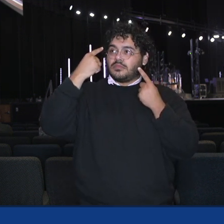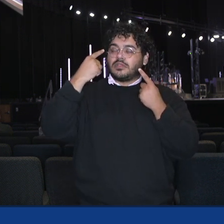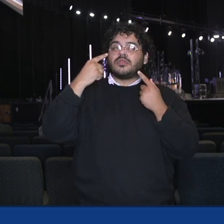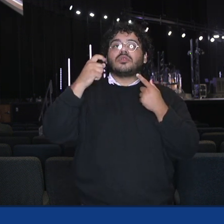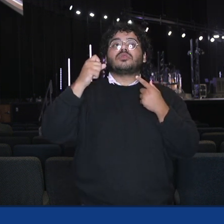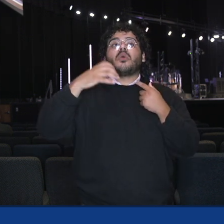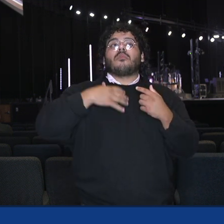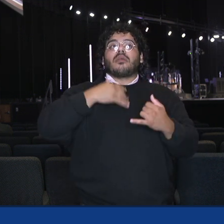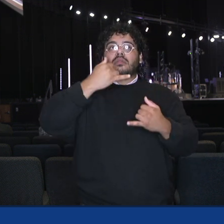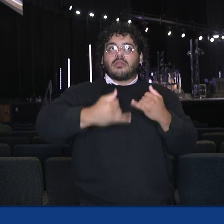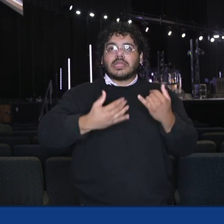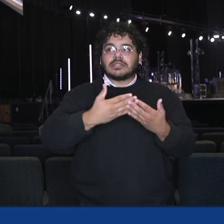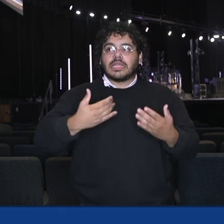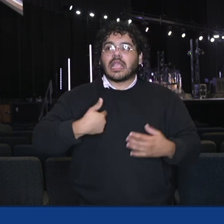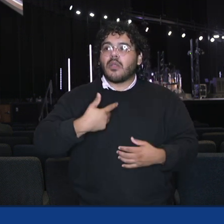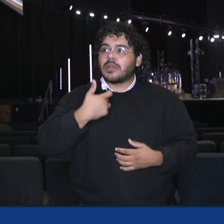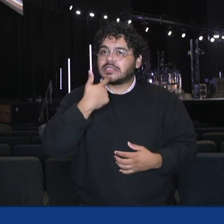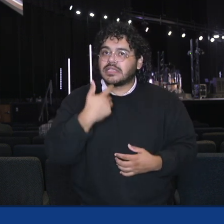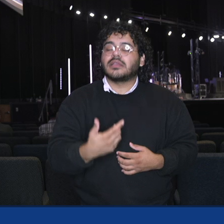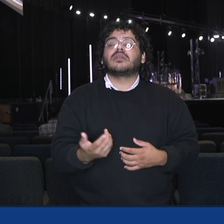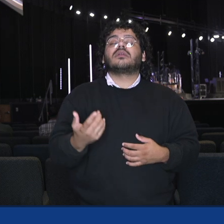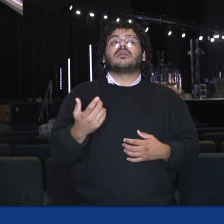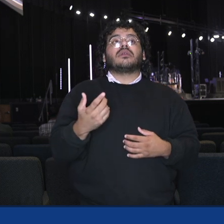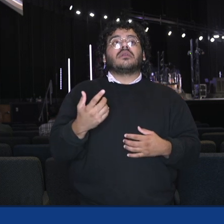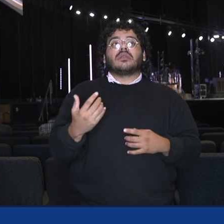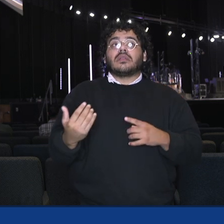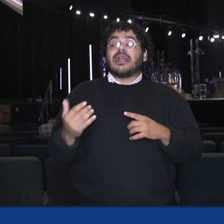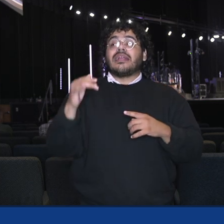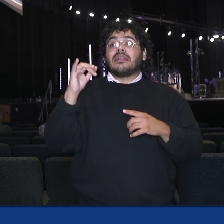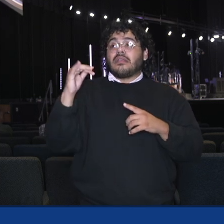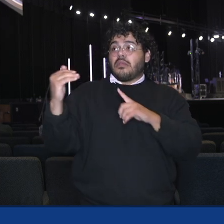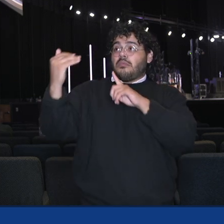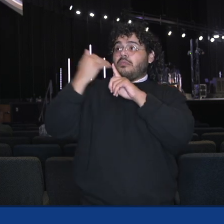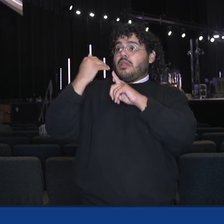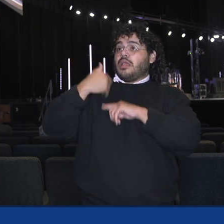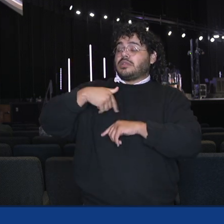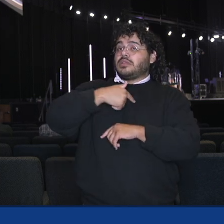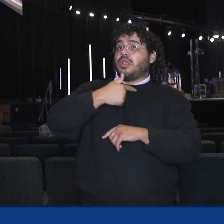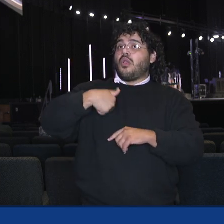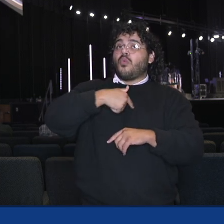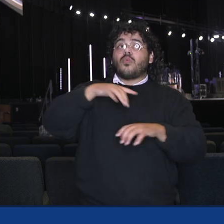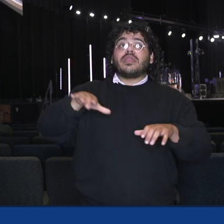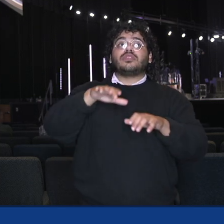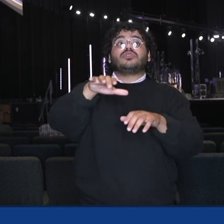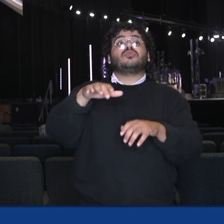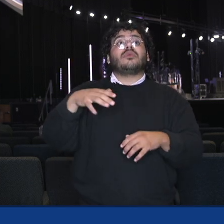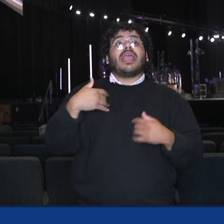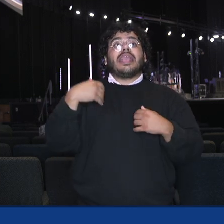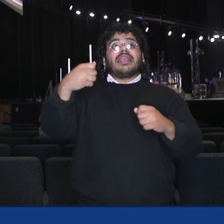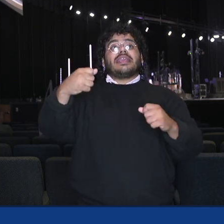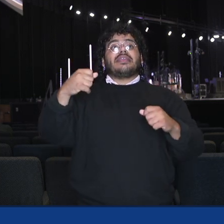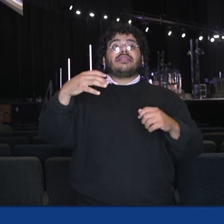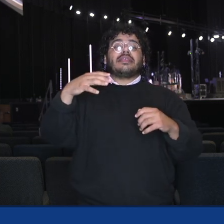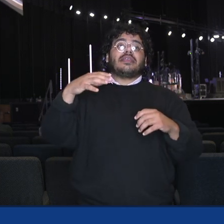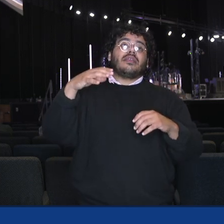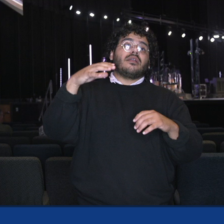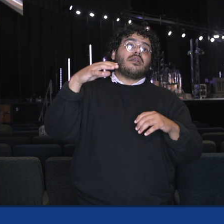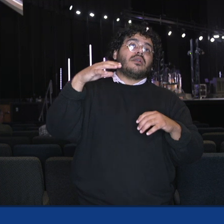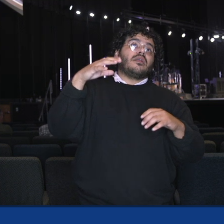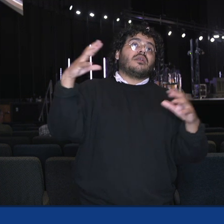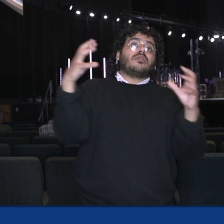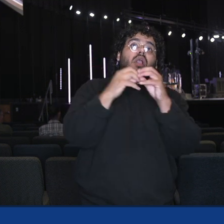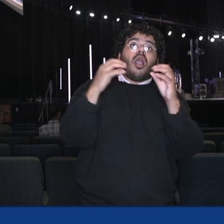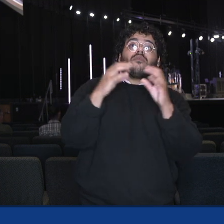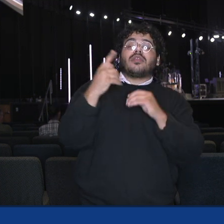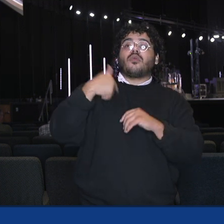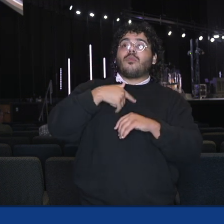close with this, a reminder, this is why we do things like the healing conference that we're doing at the end of the month. We're flying